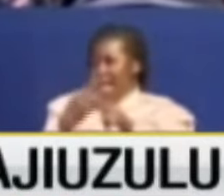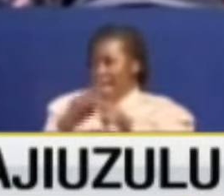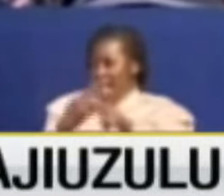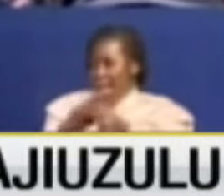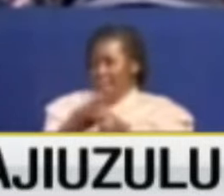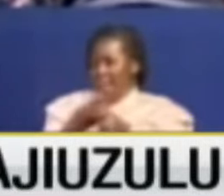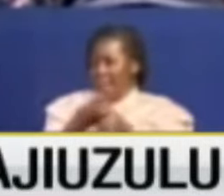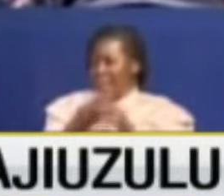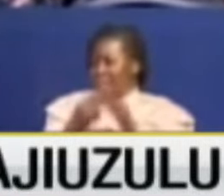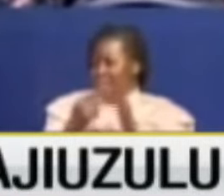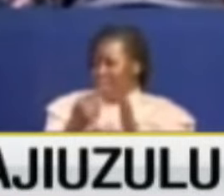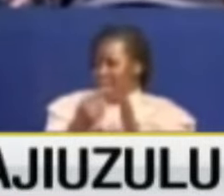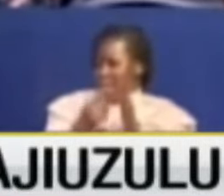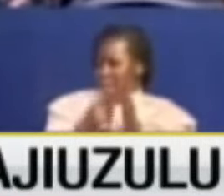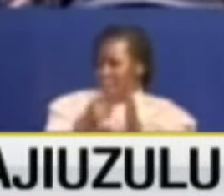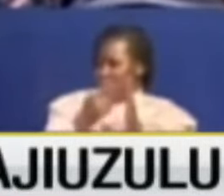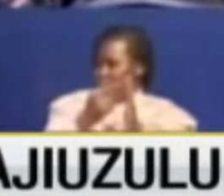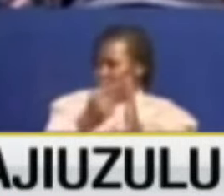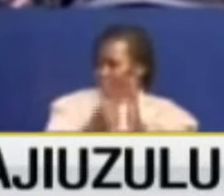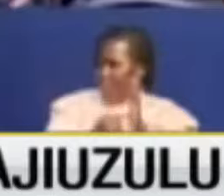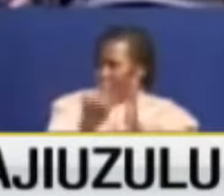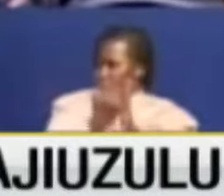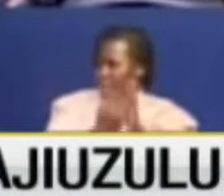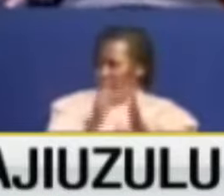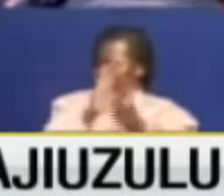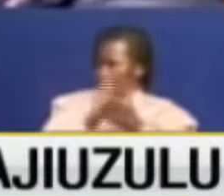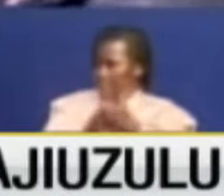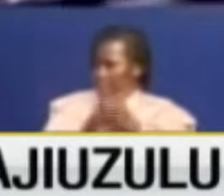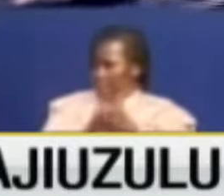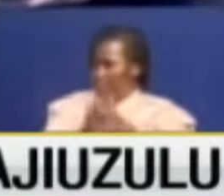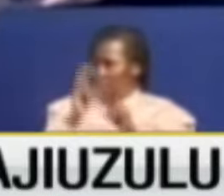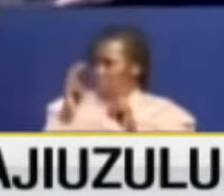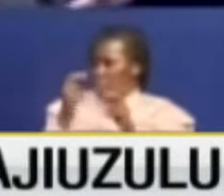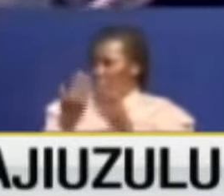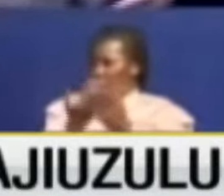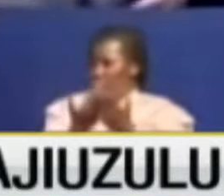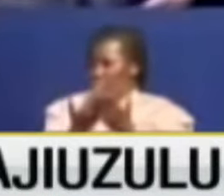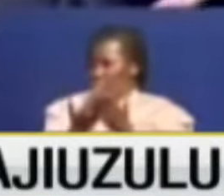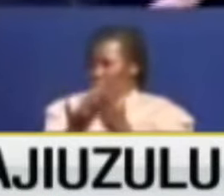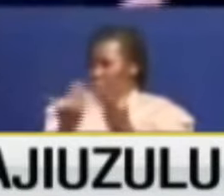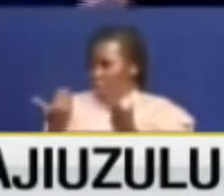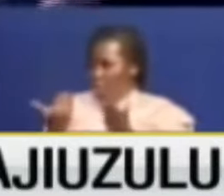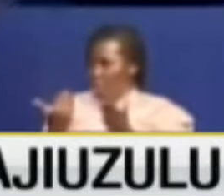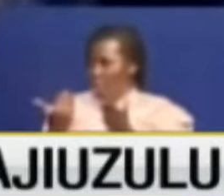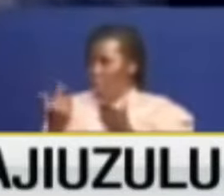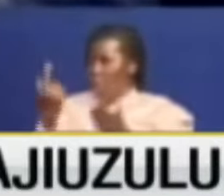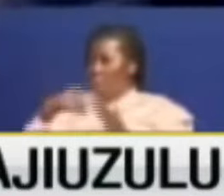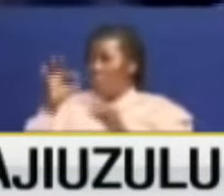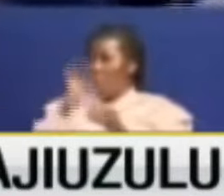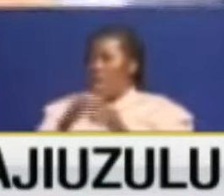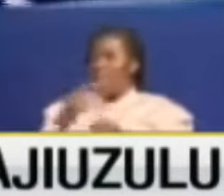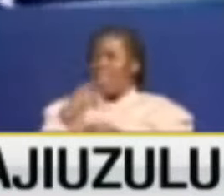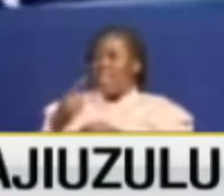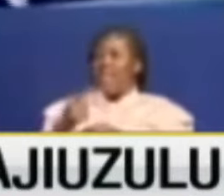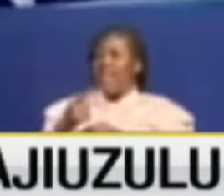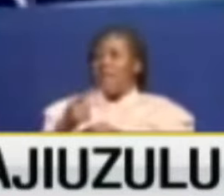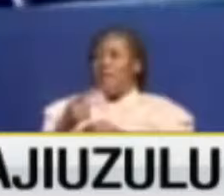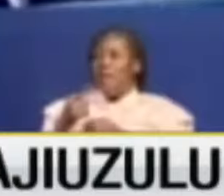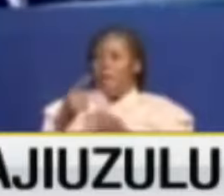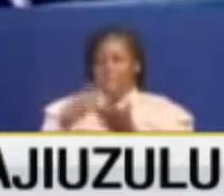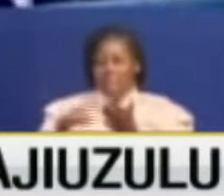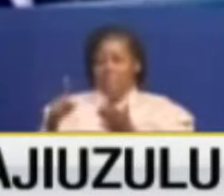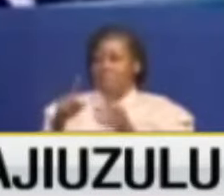same order that has been attached to the motion before you. That thing that you voted and said has not been